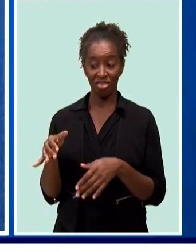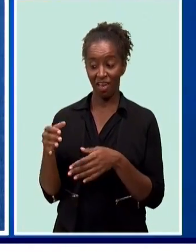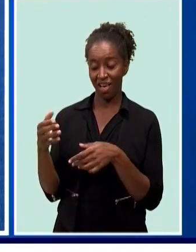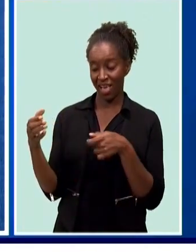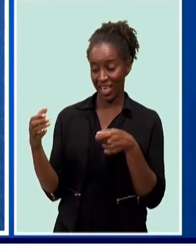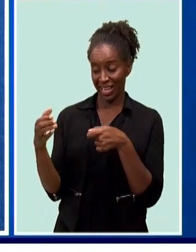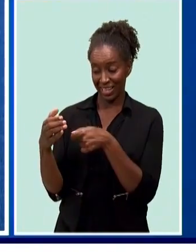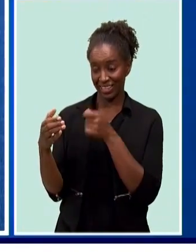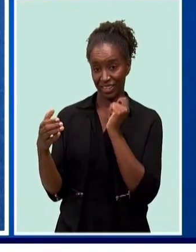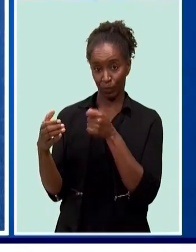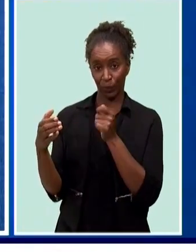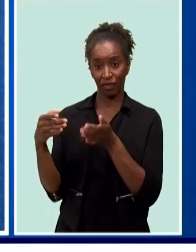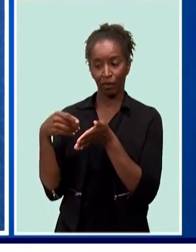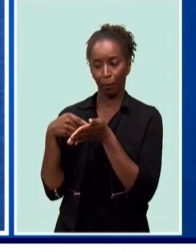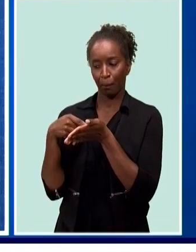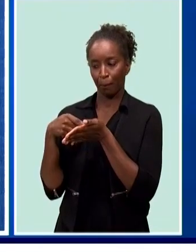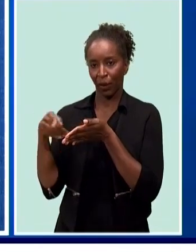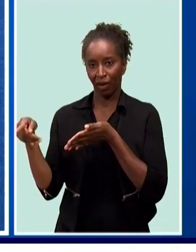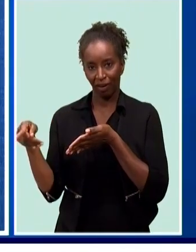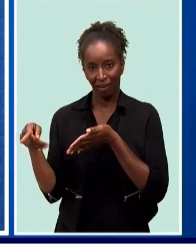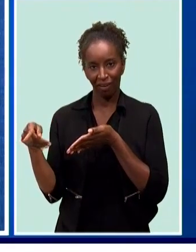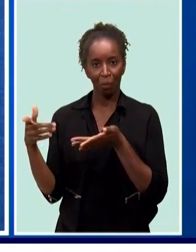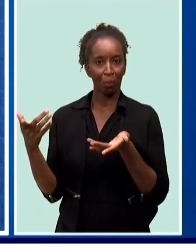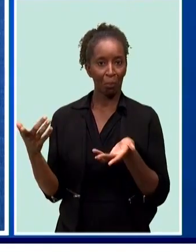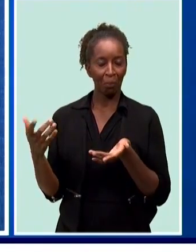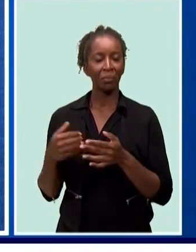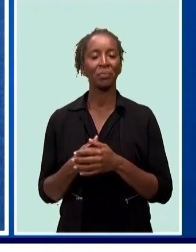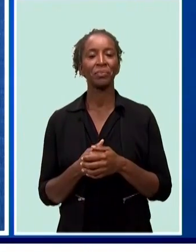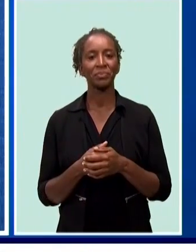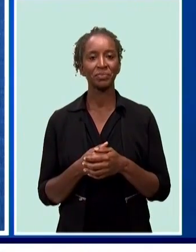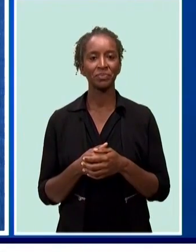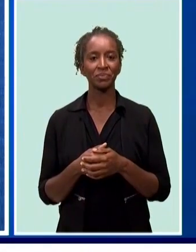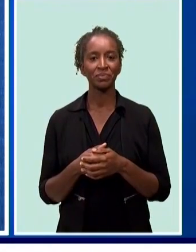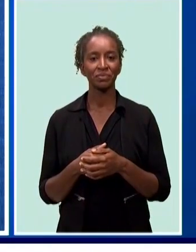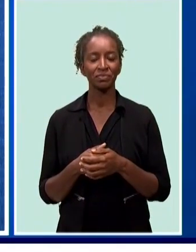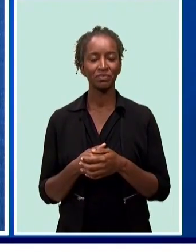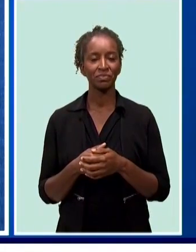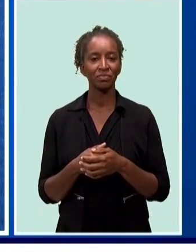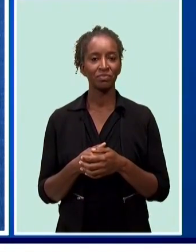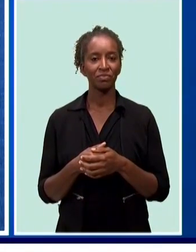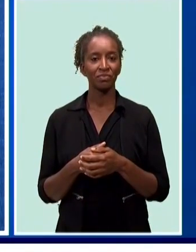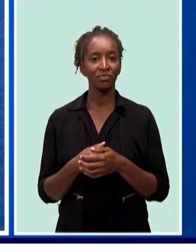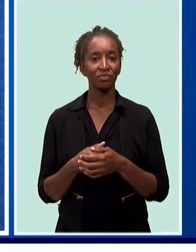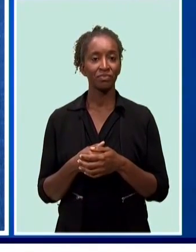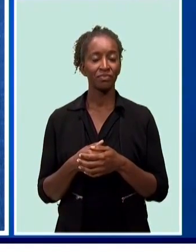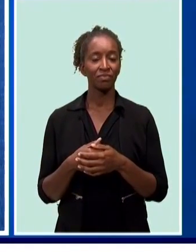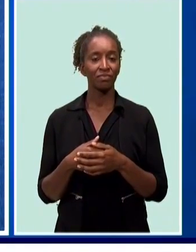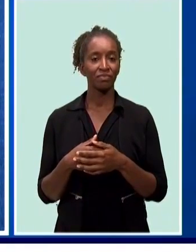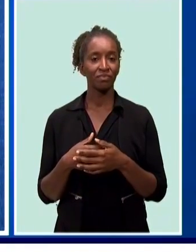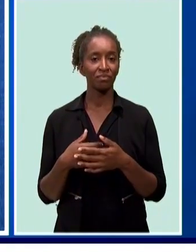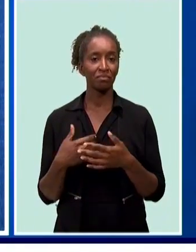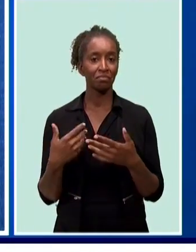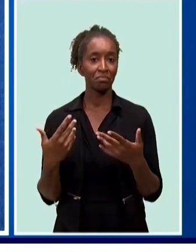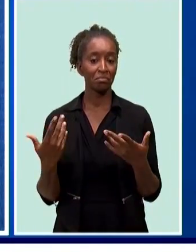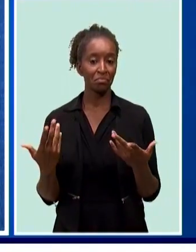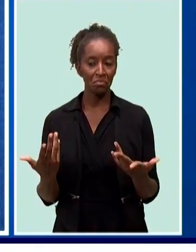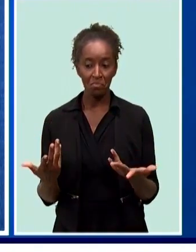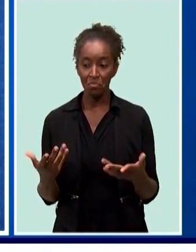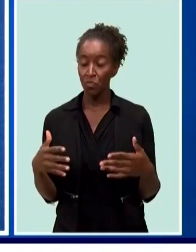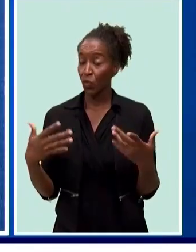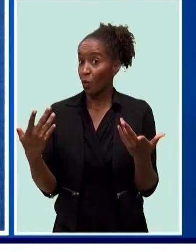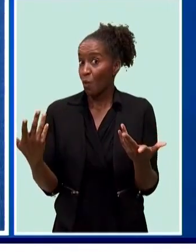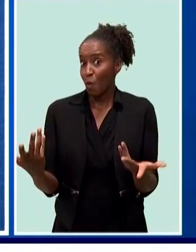transaction has now been made. And then, by way of use of what we all walking about